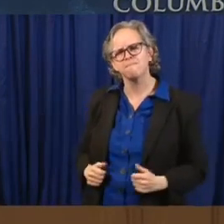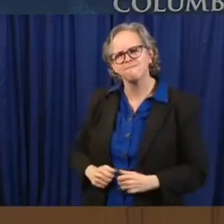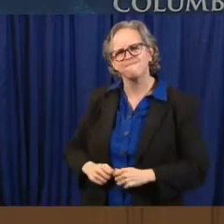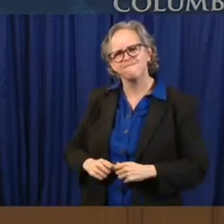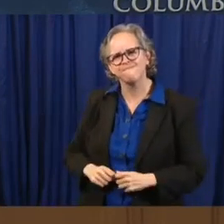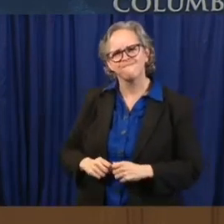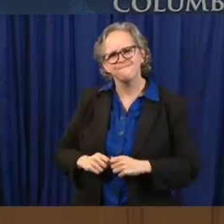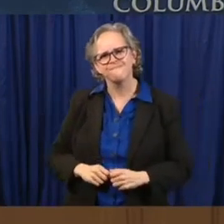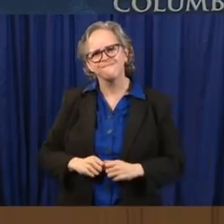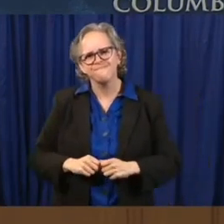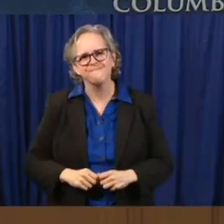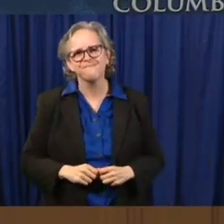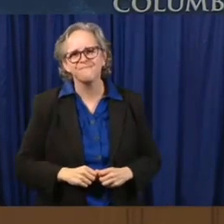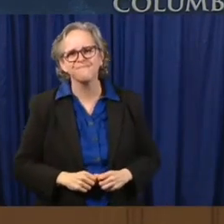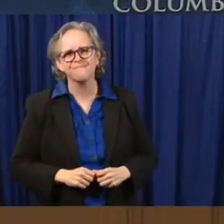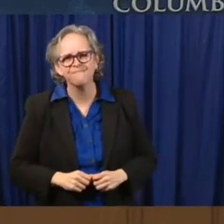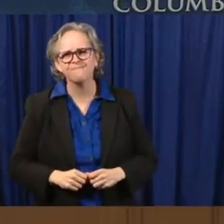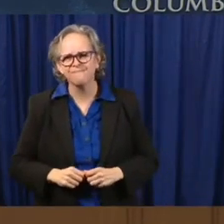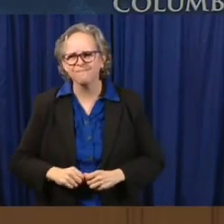gotta rise.